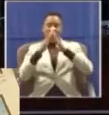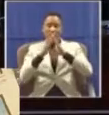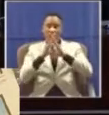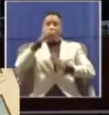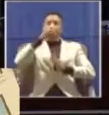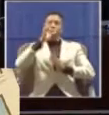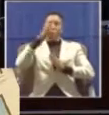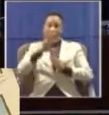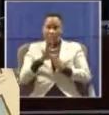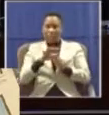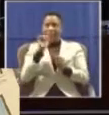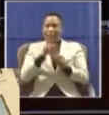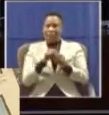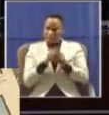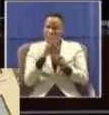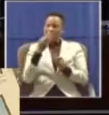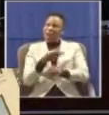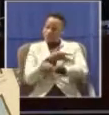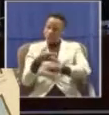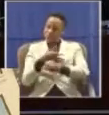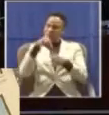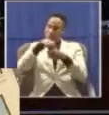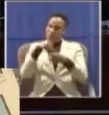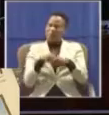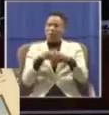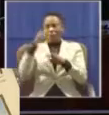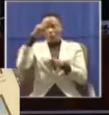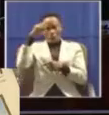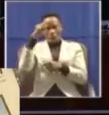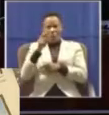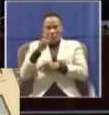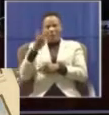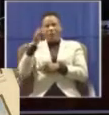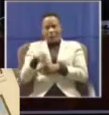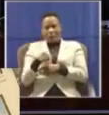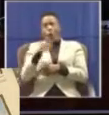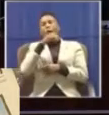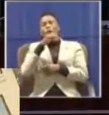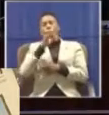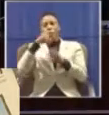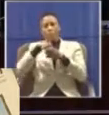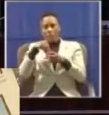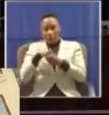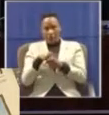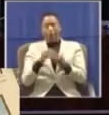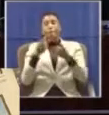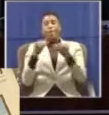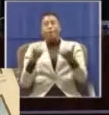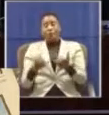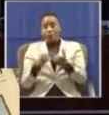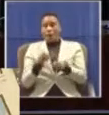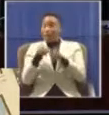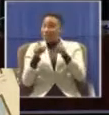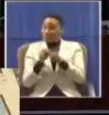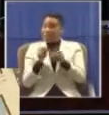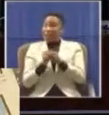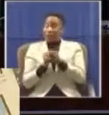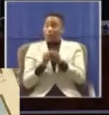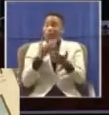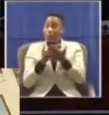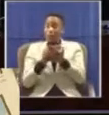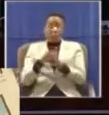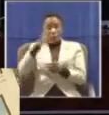officers focusing on minor offenses, resulting in really intoxicated drivers possibly going undetected. Now, we already